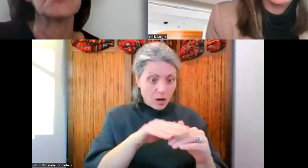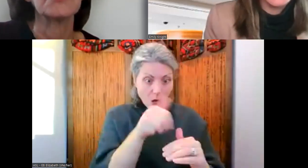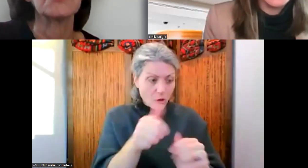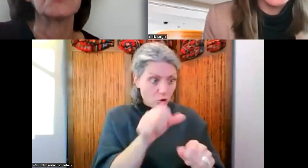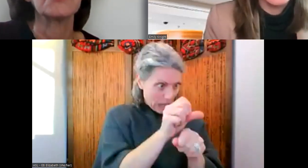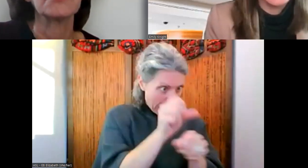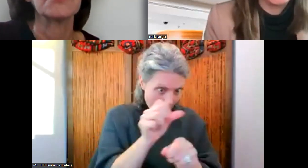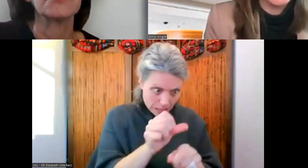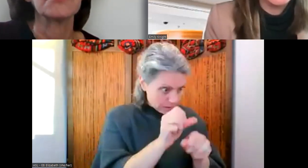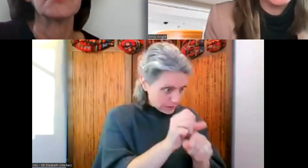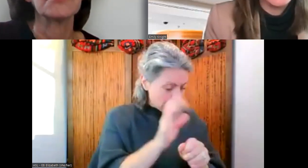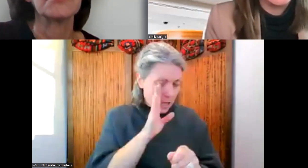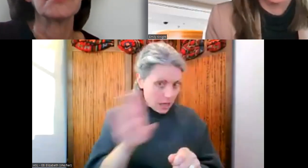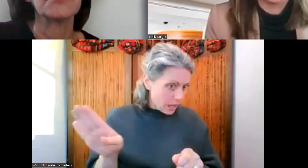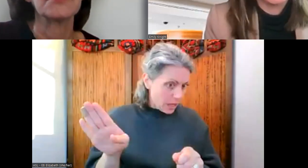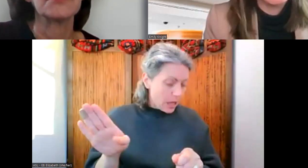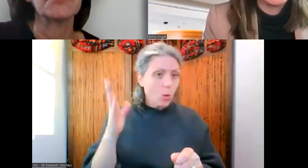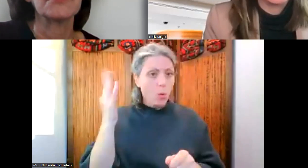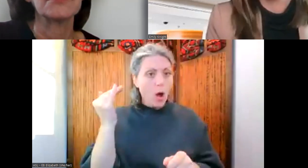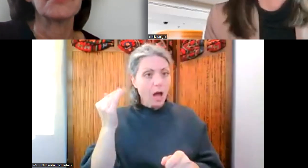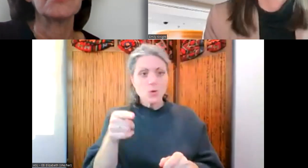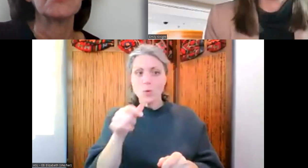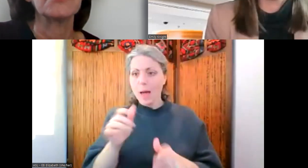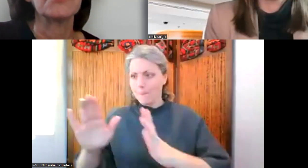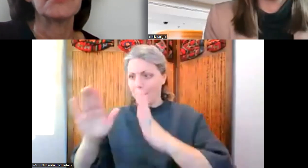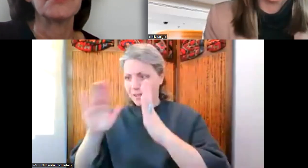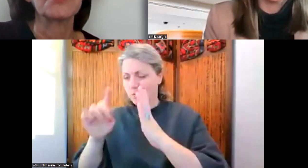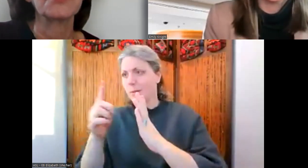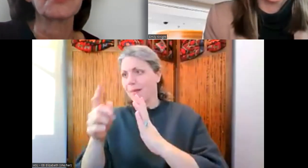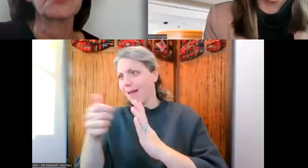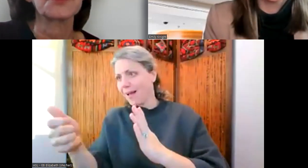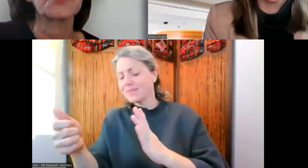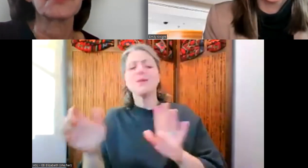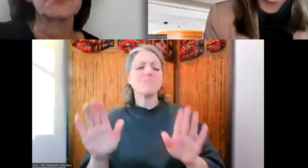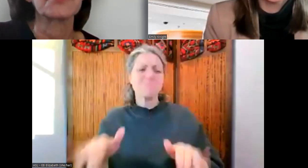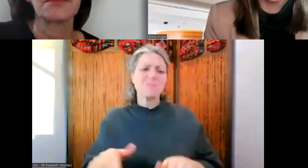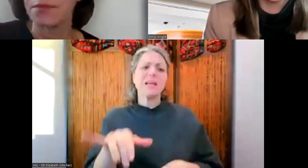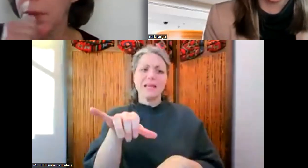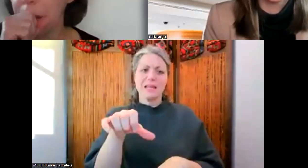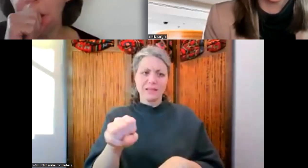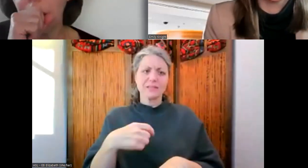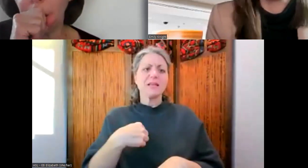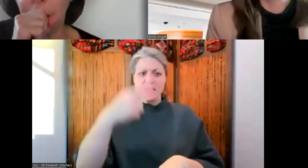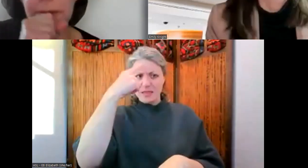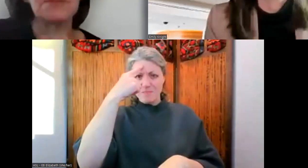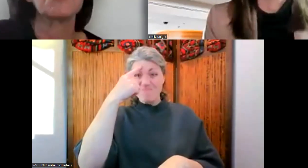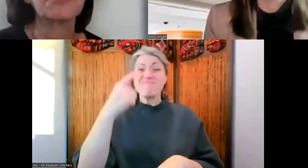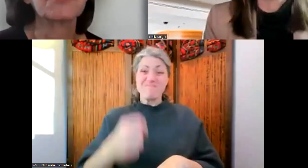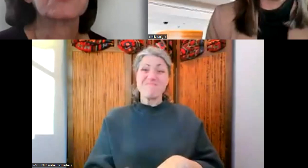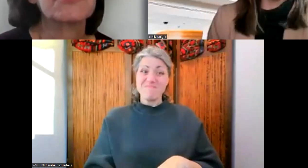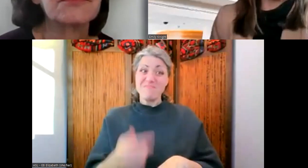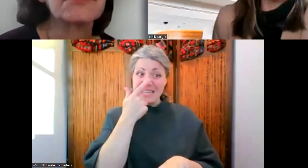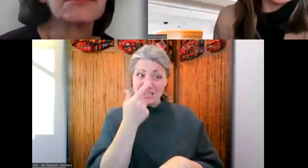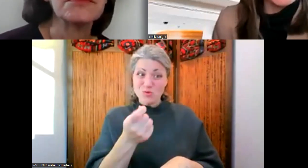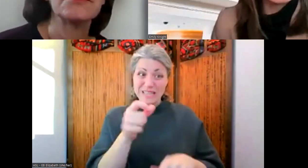doing instead, that was why you were paying attention to something else. But yeah, I think that it's an